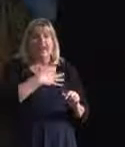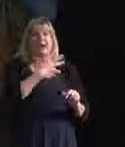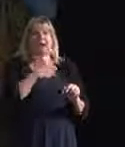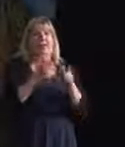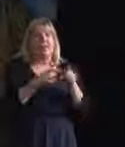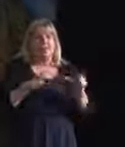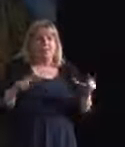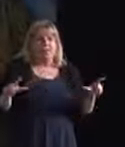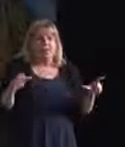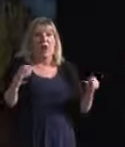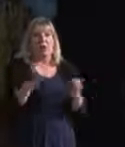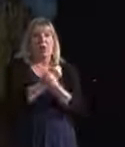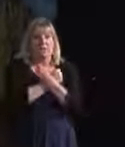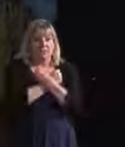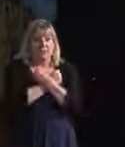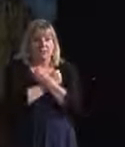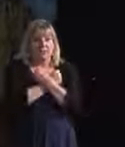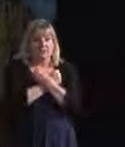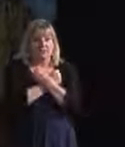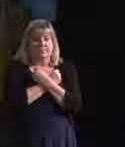language of love.